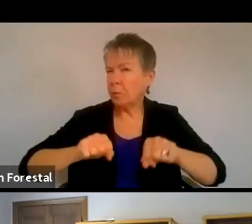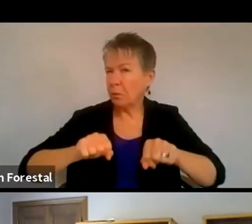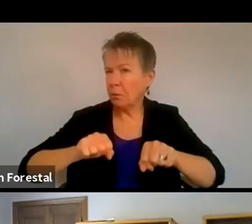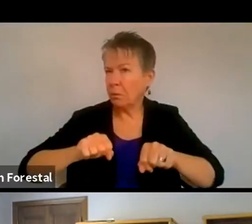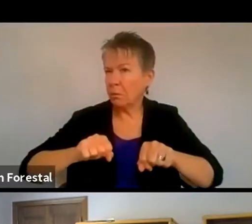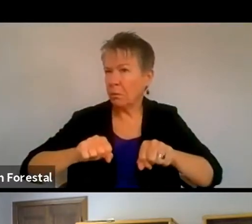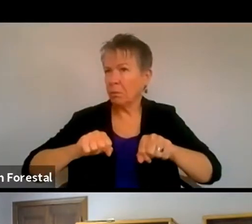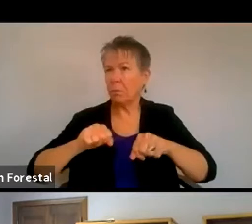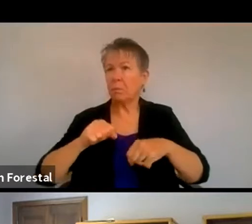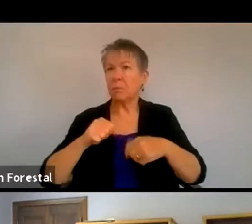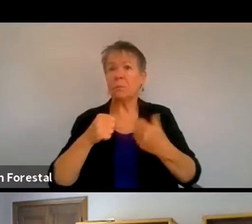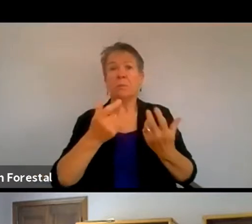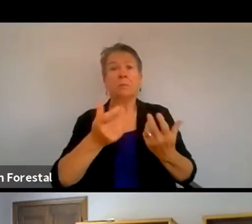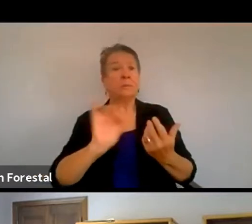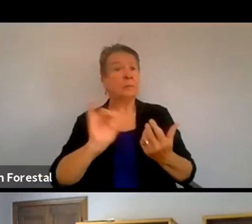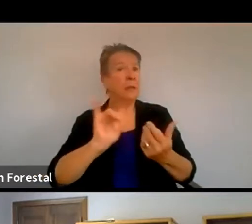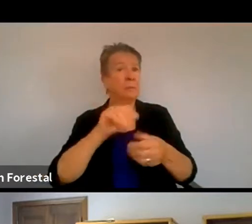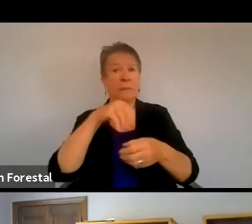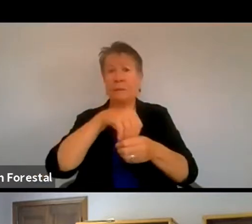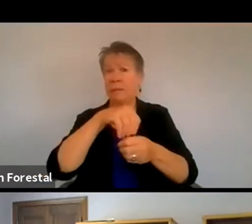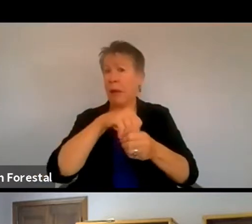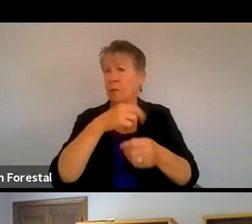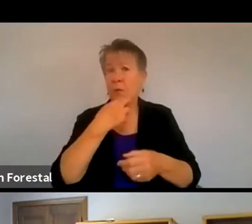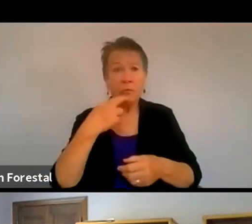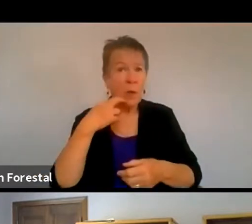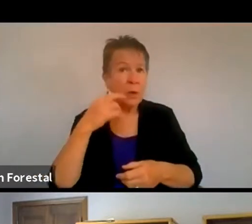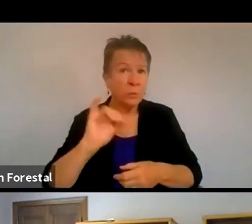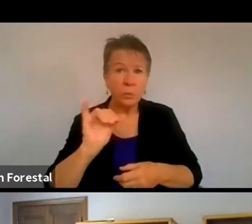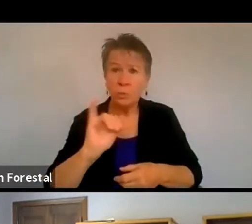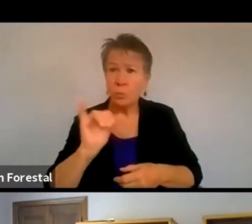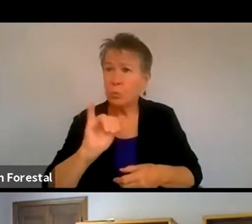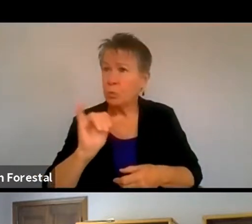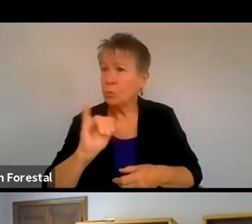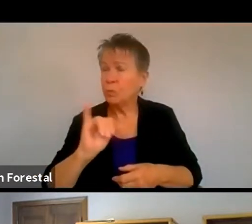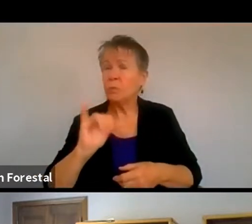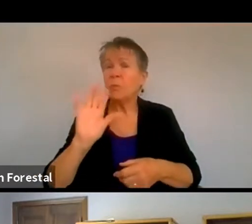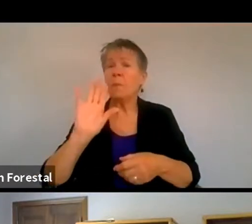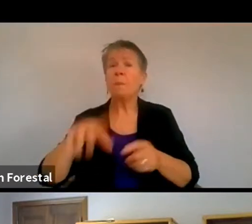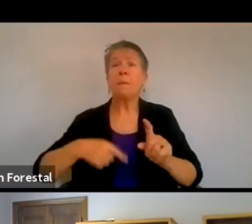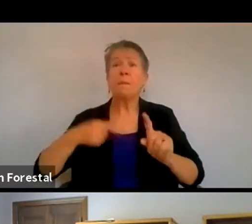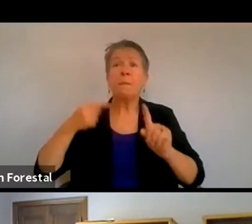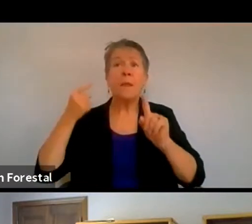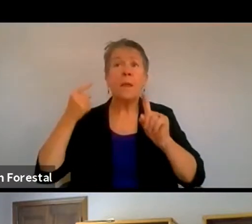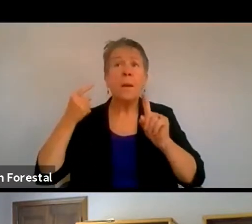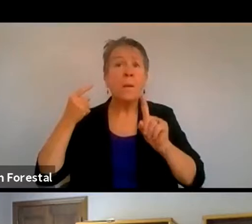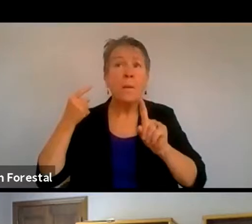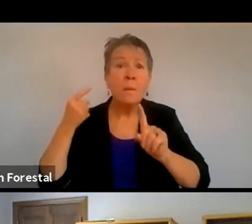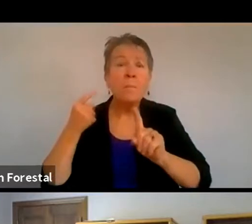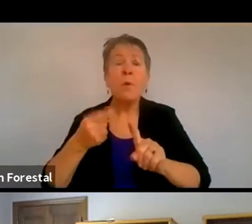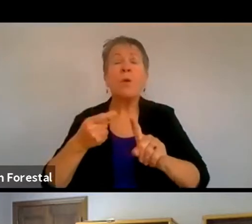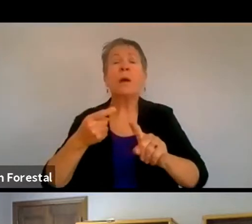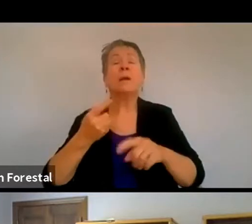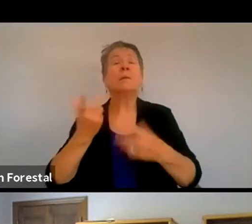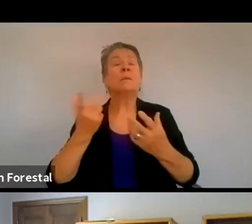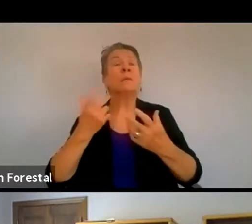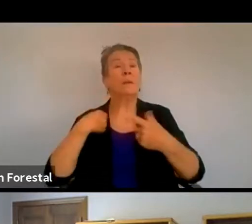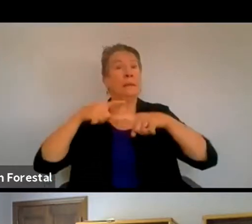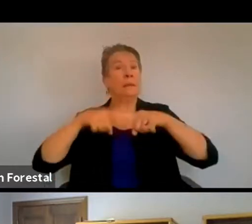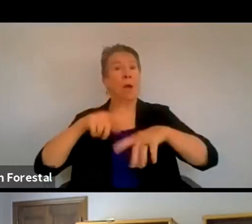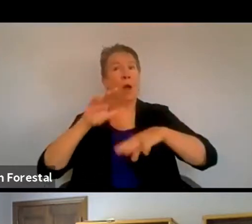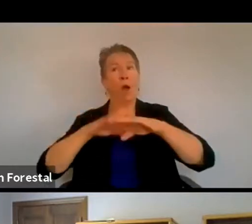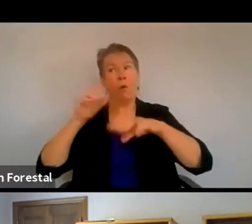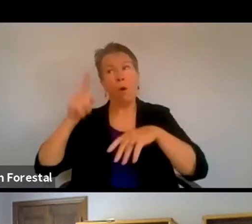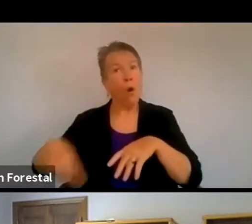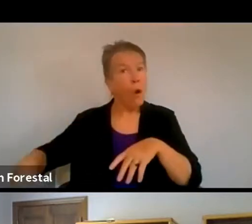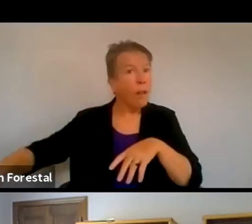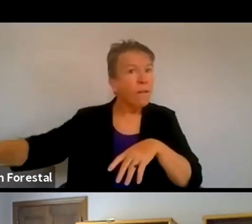everybody to smash this thing back to the ground again. Tony Fauci mentioned a month or so ago that we